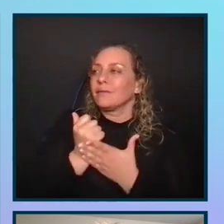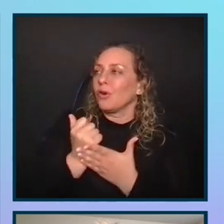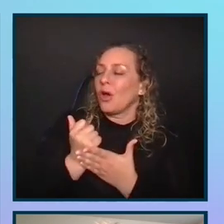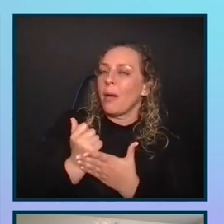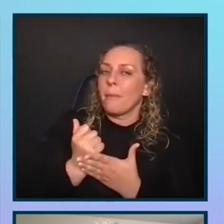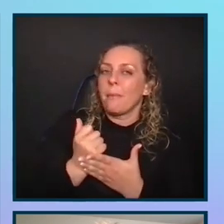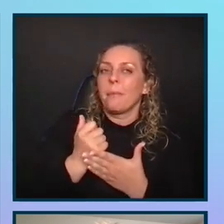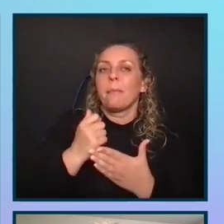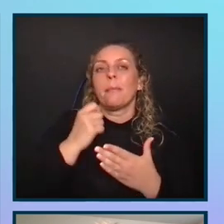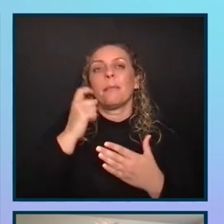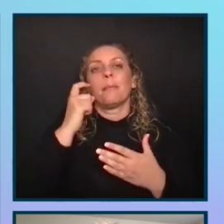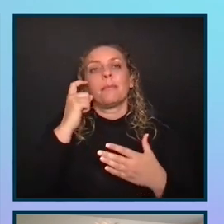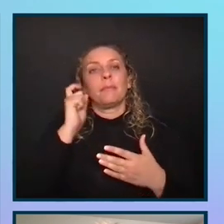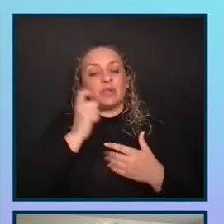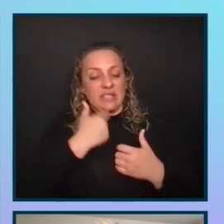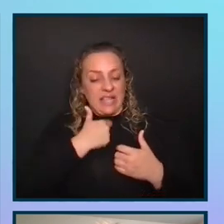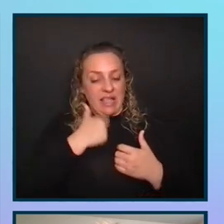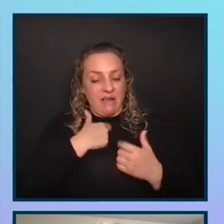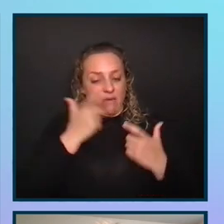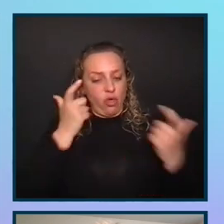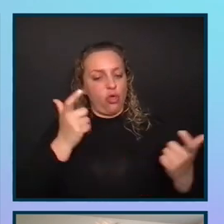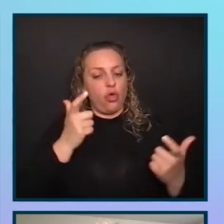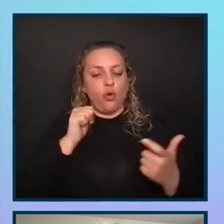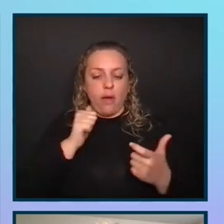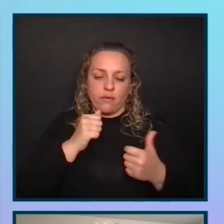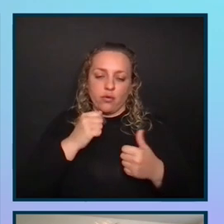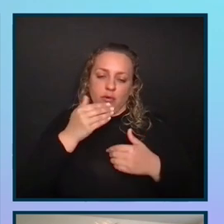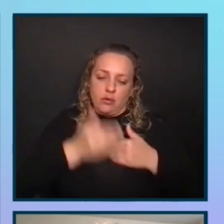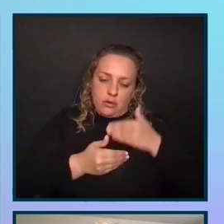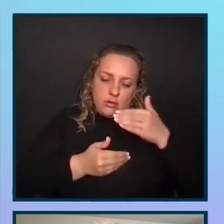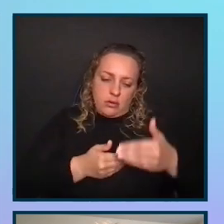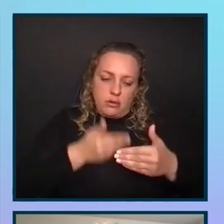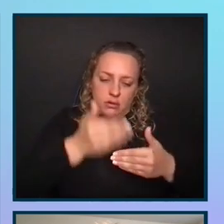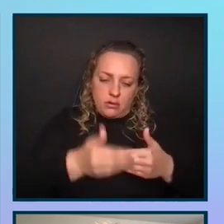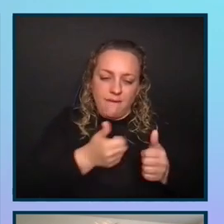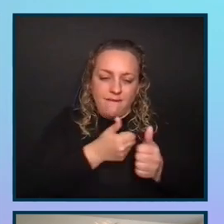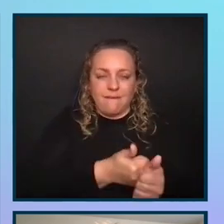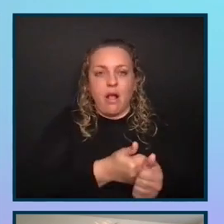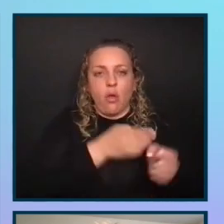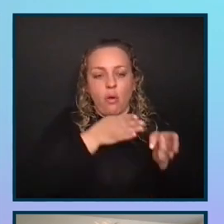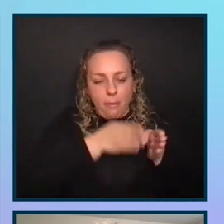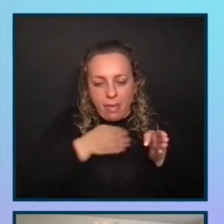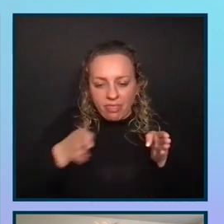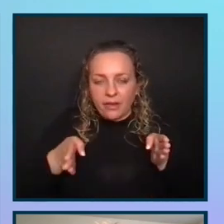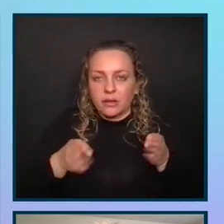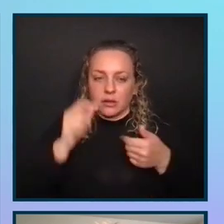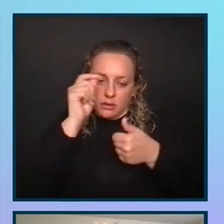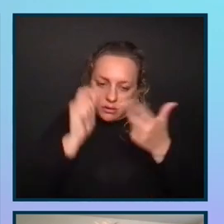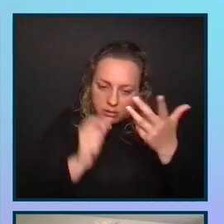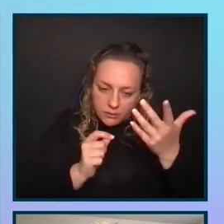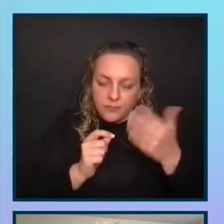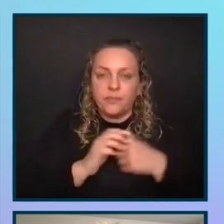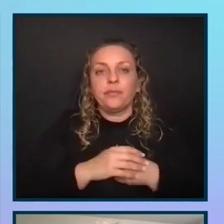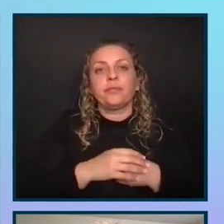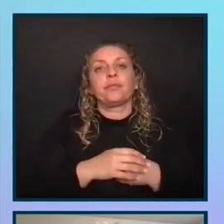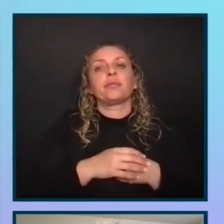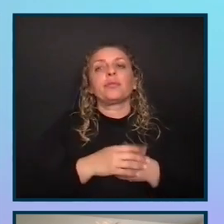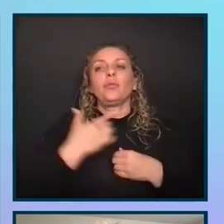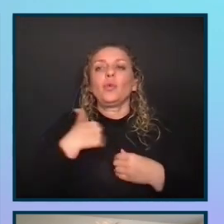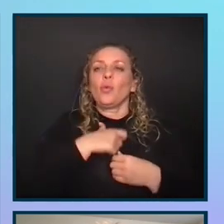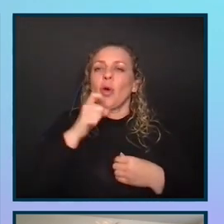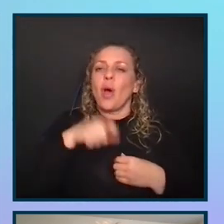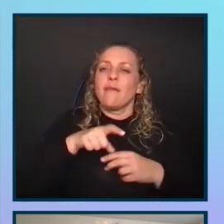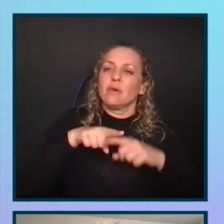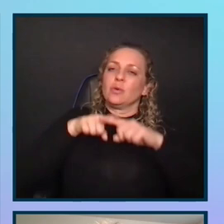by step in a methodical way. The solution doesn't have to cause reliance on